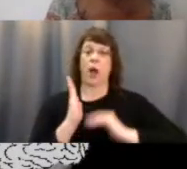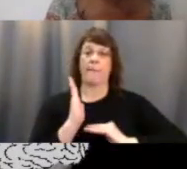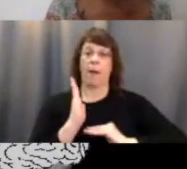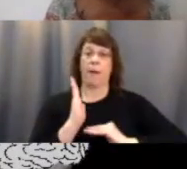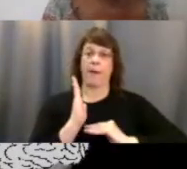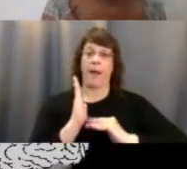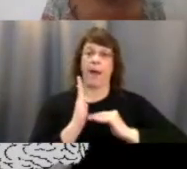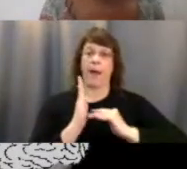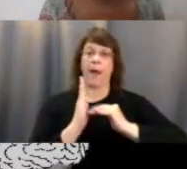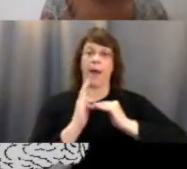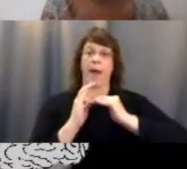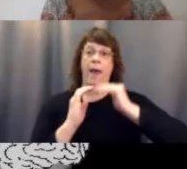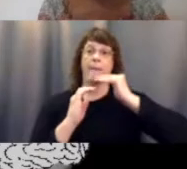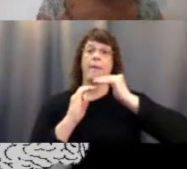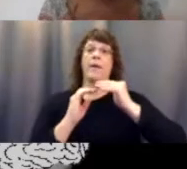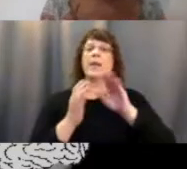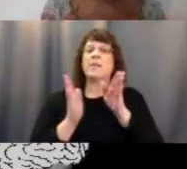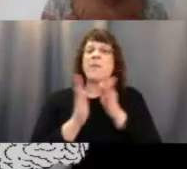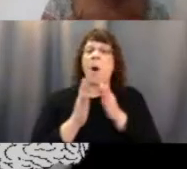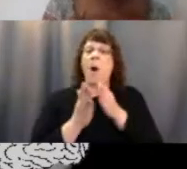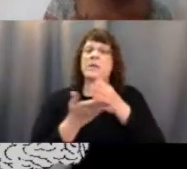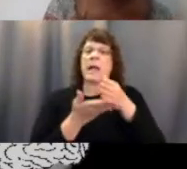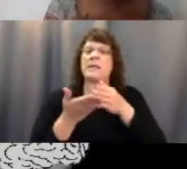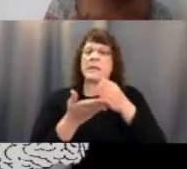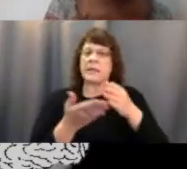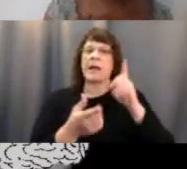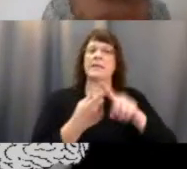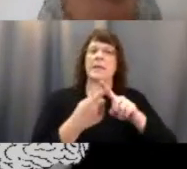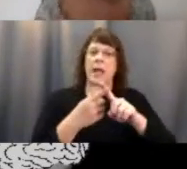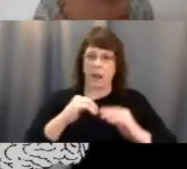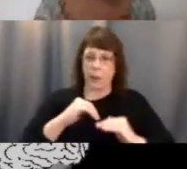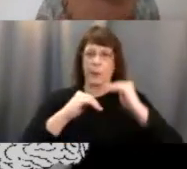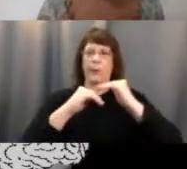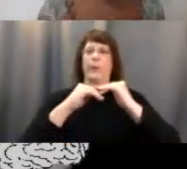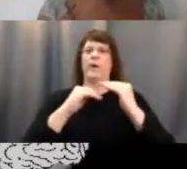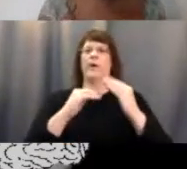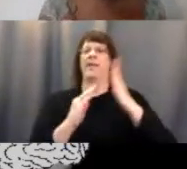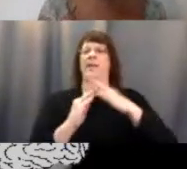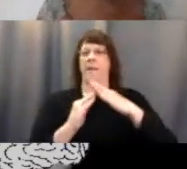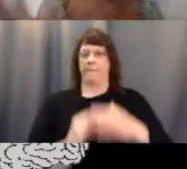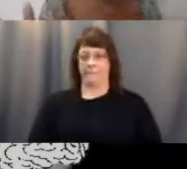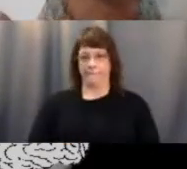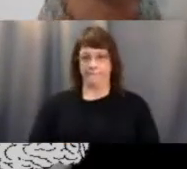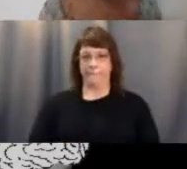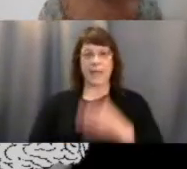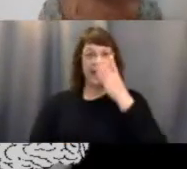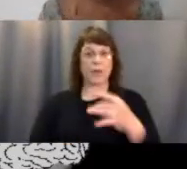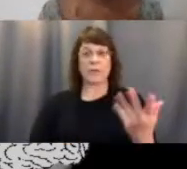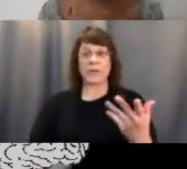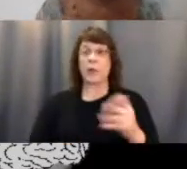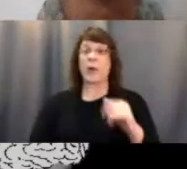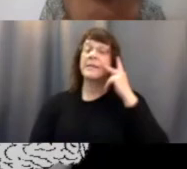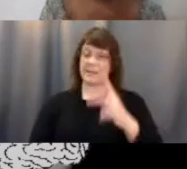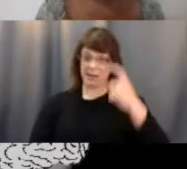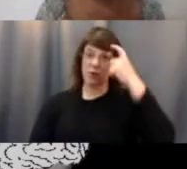all the way up in many slices till we get to the top. And what's interesting here is that, yes, you can see the brain